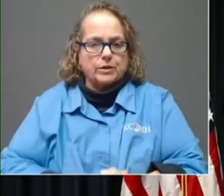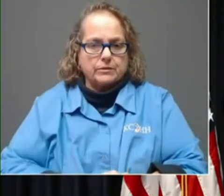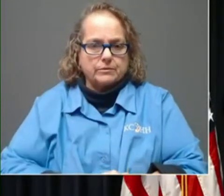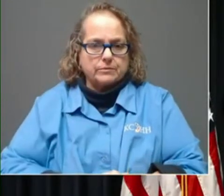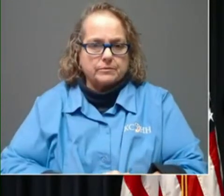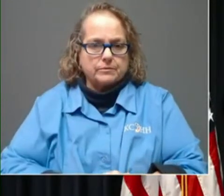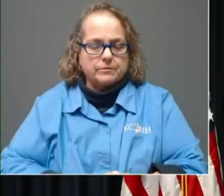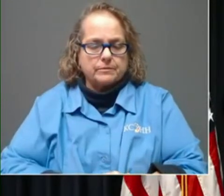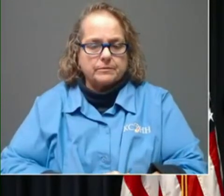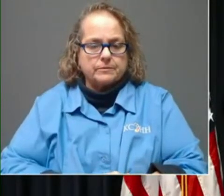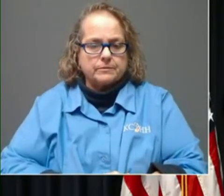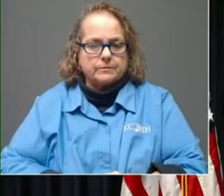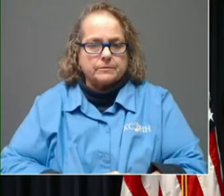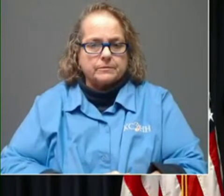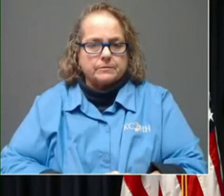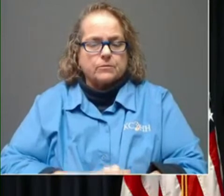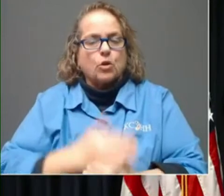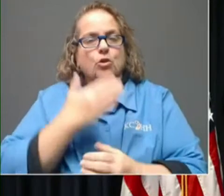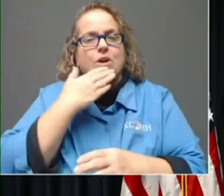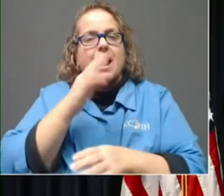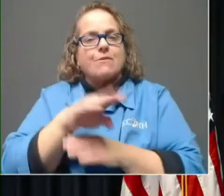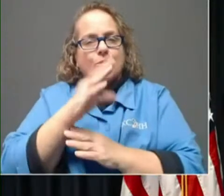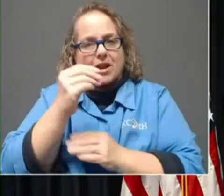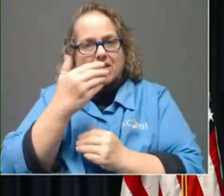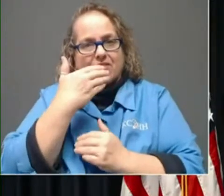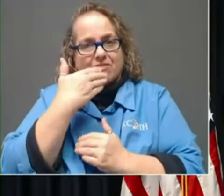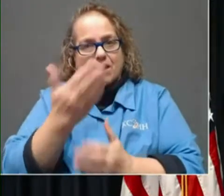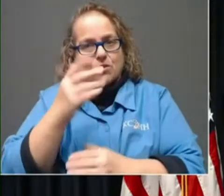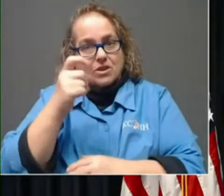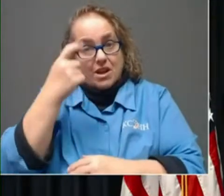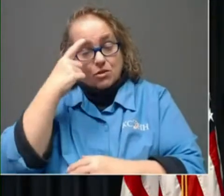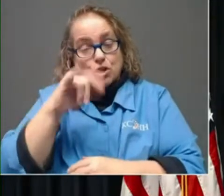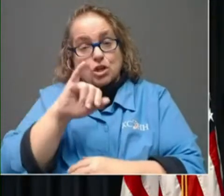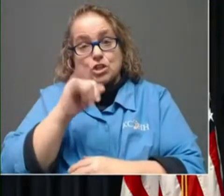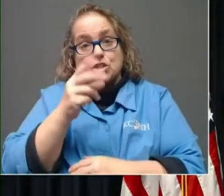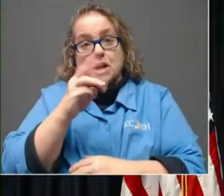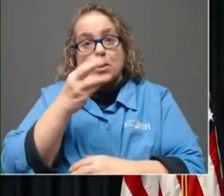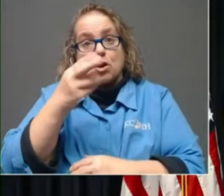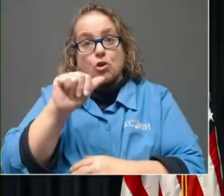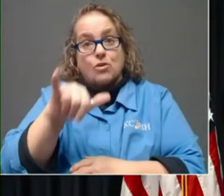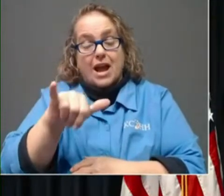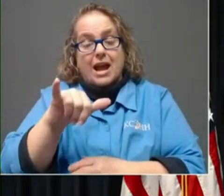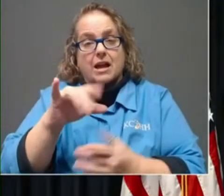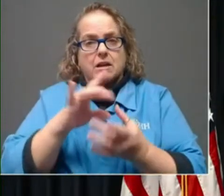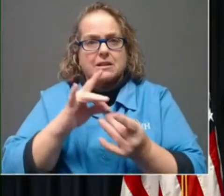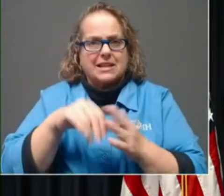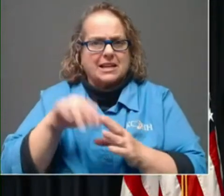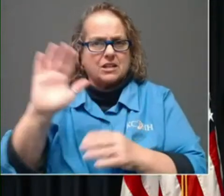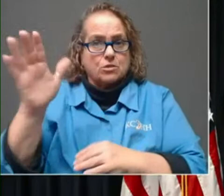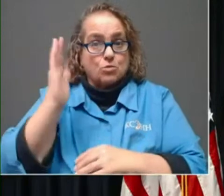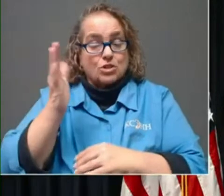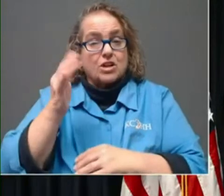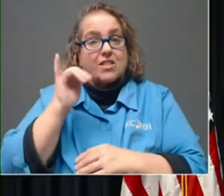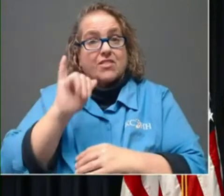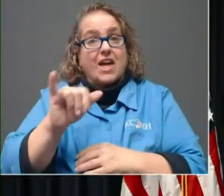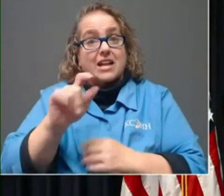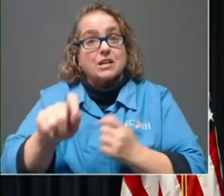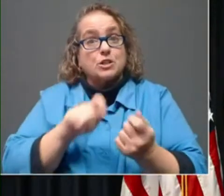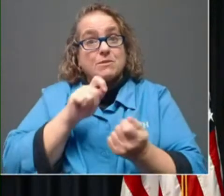Good afternoon, and thank you, Governor. Jim Gray mentioned in his presentation that the specific site for the